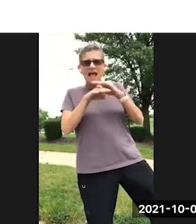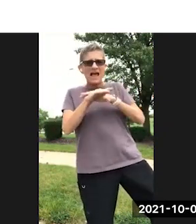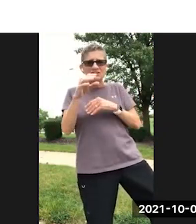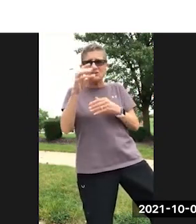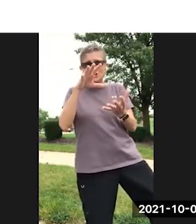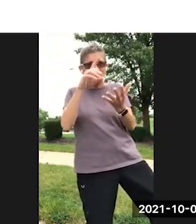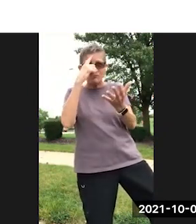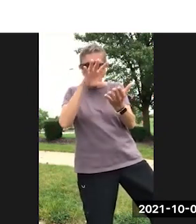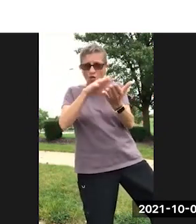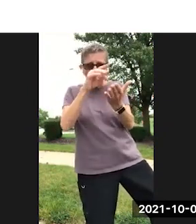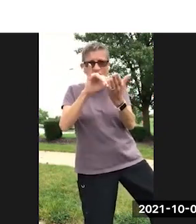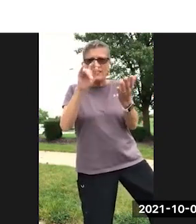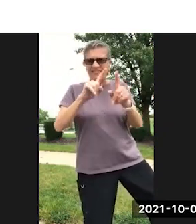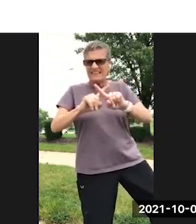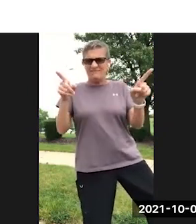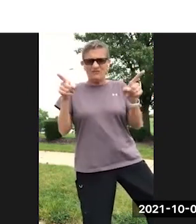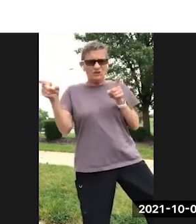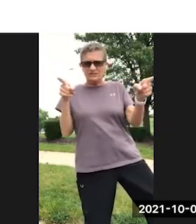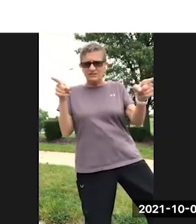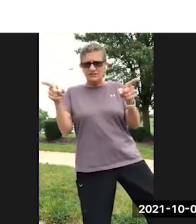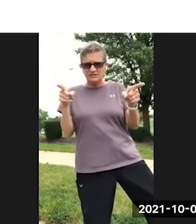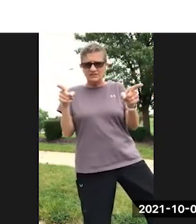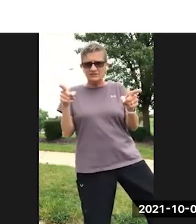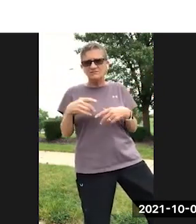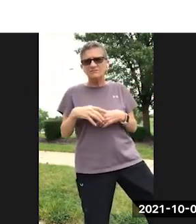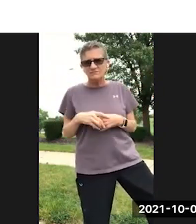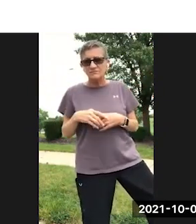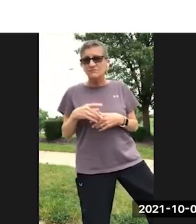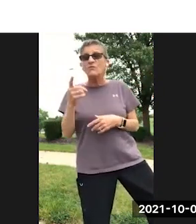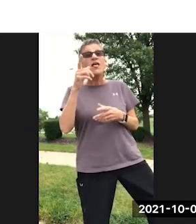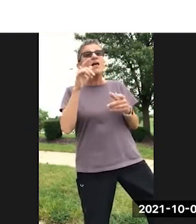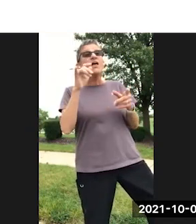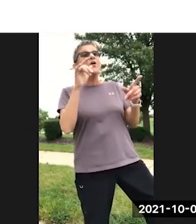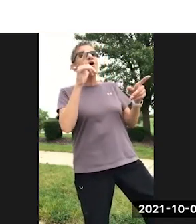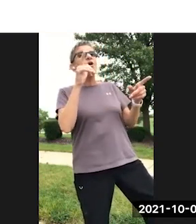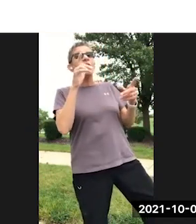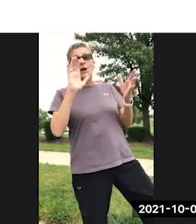those ideas that students who are not colorblind would have.